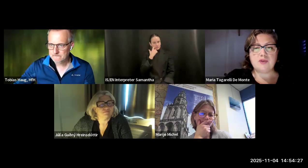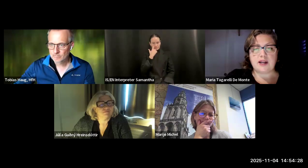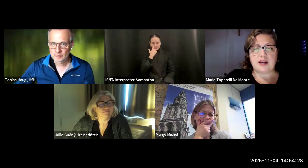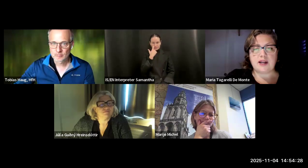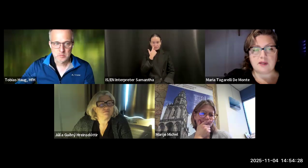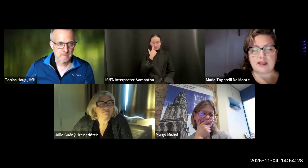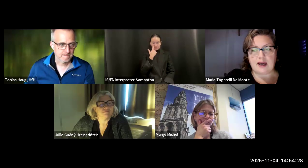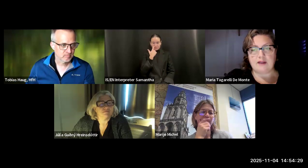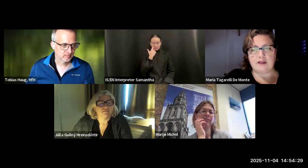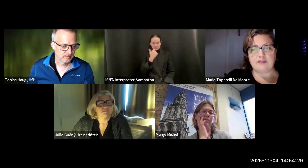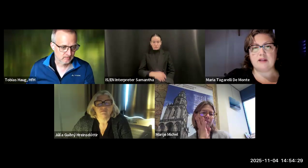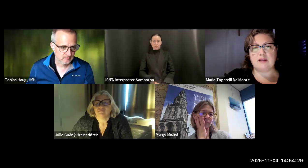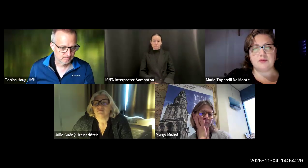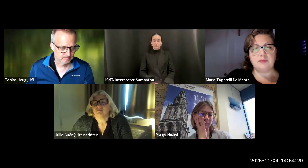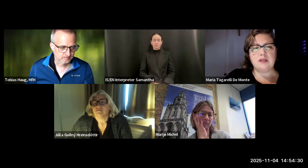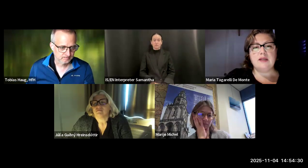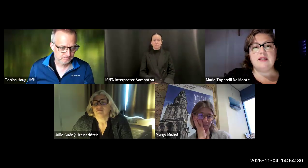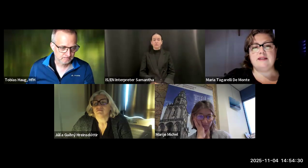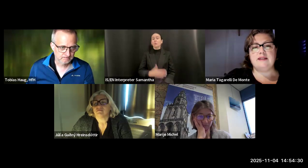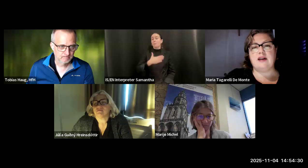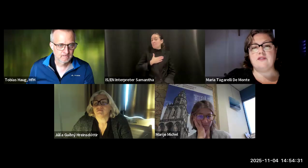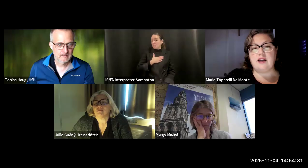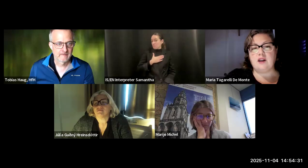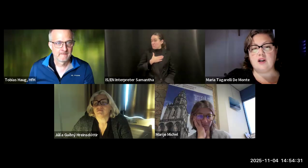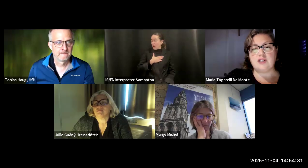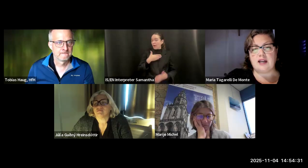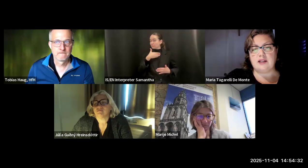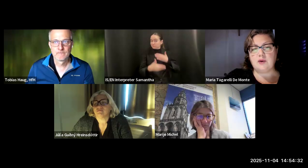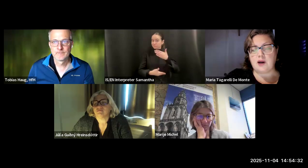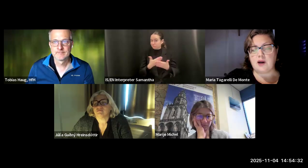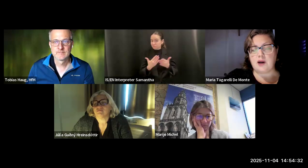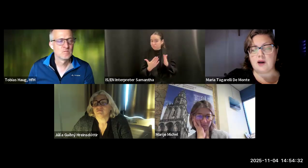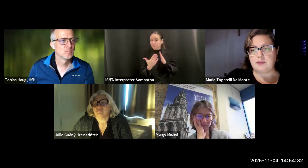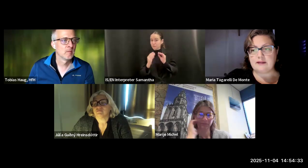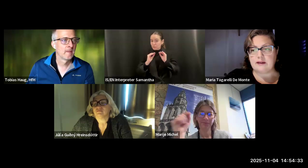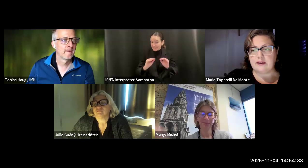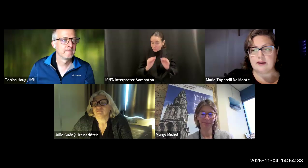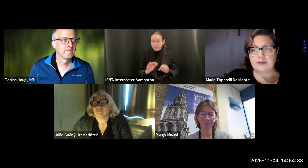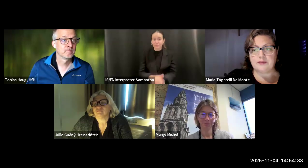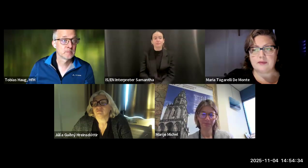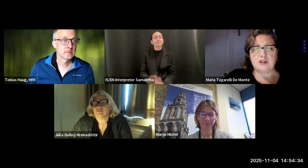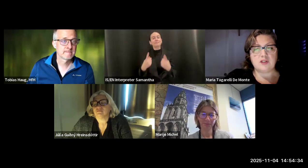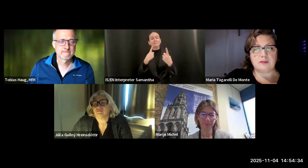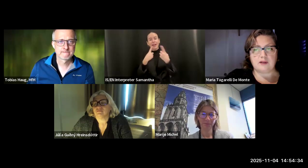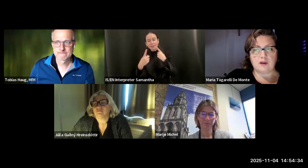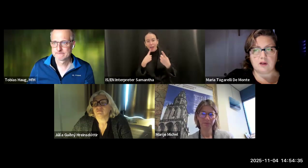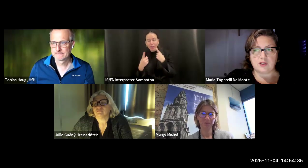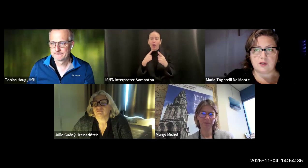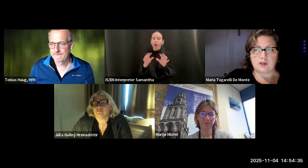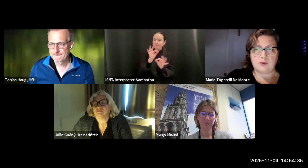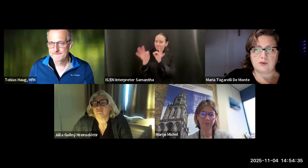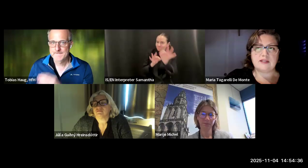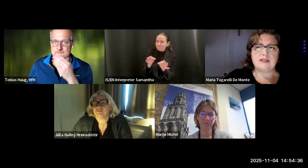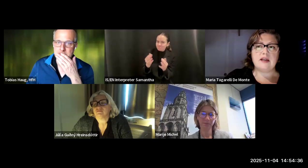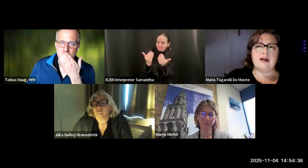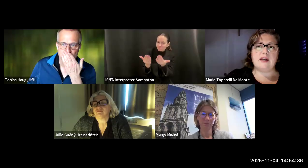Now, the approach that I normally have in the classroom is that of dialogic and inquiry-based teaching